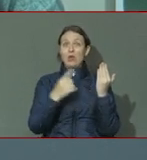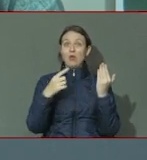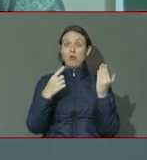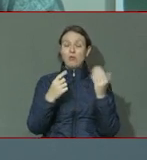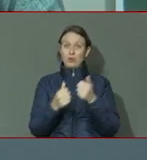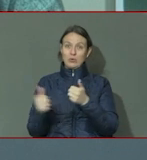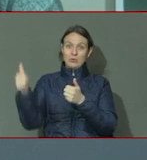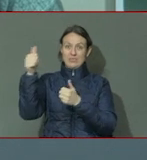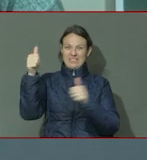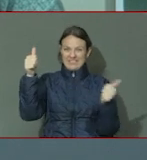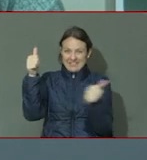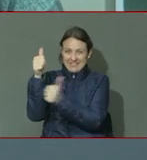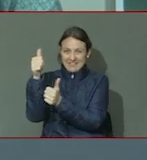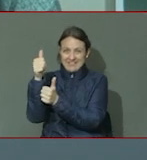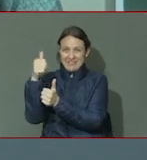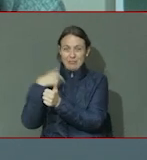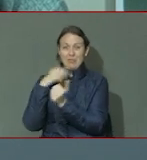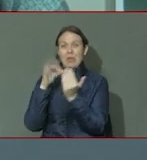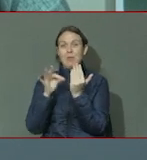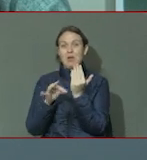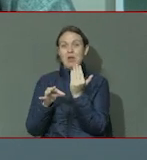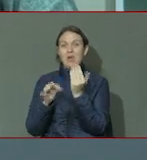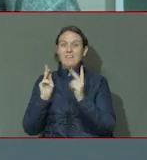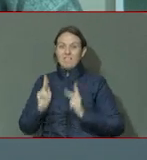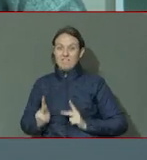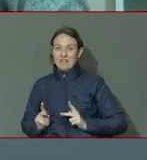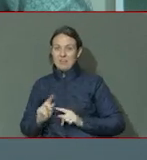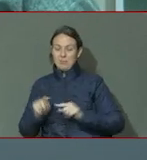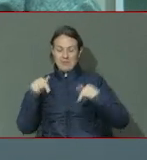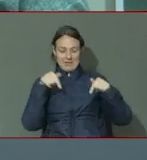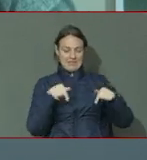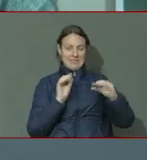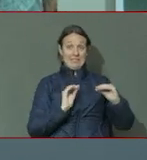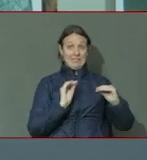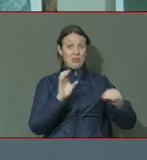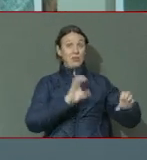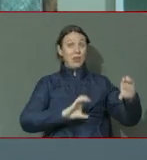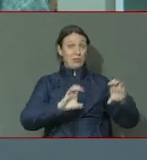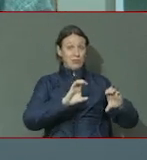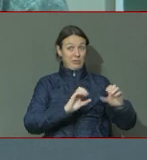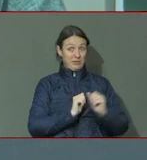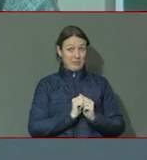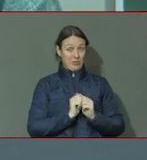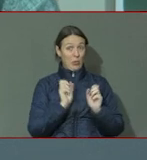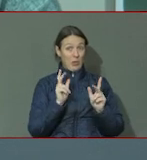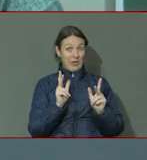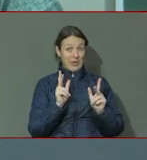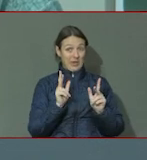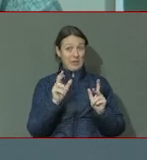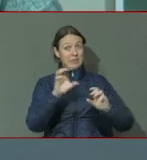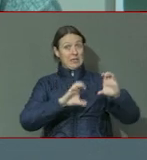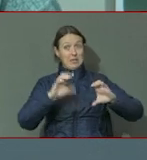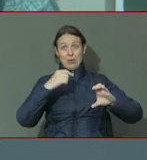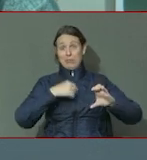So I'm actually at the physics, but today I'm going to teach chemistry. Okay, but this is the chemistry I also